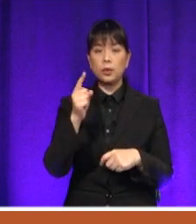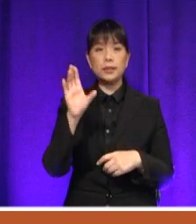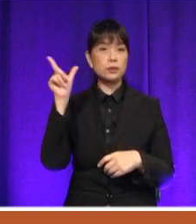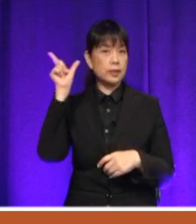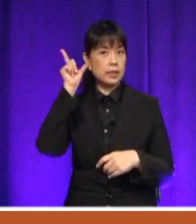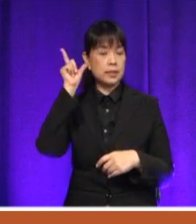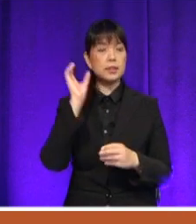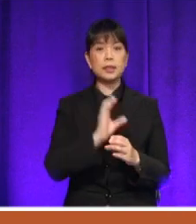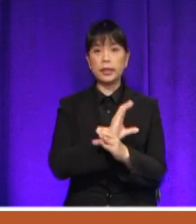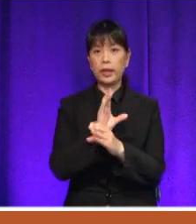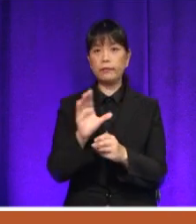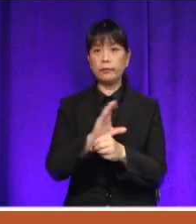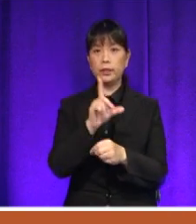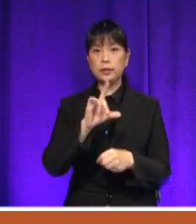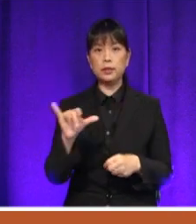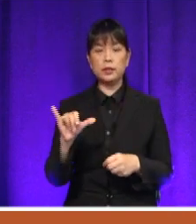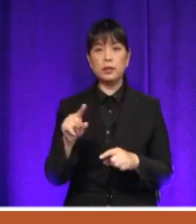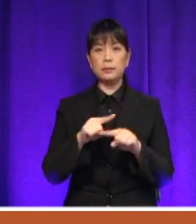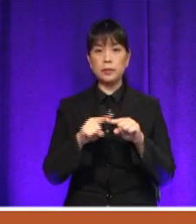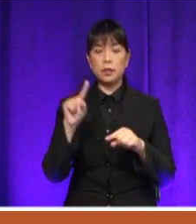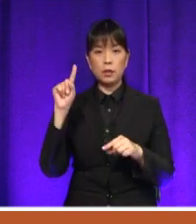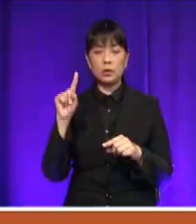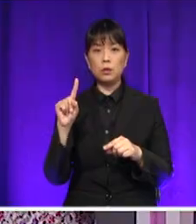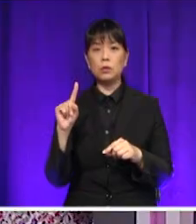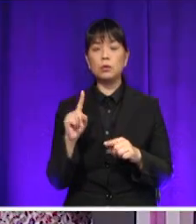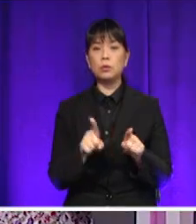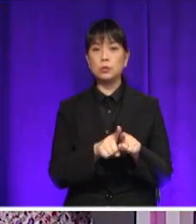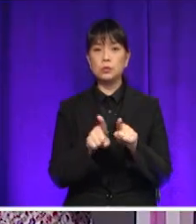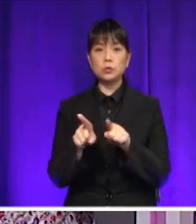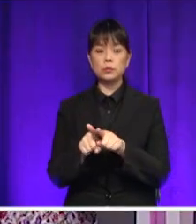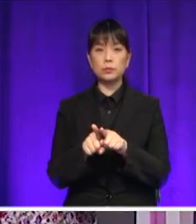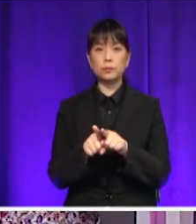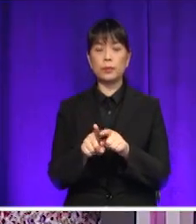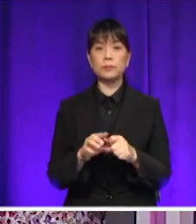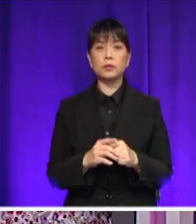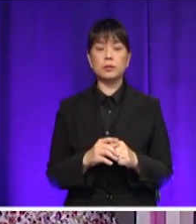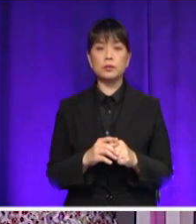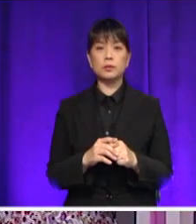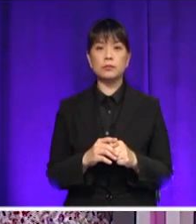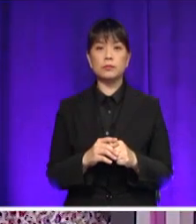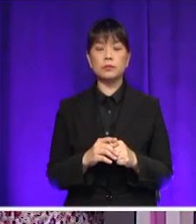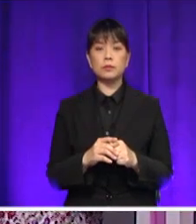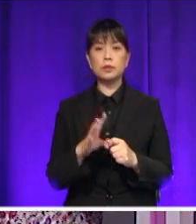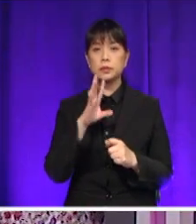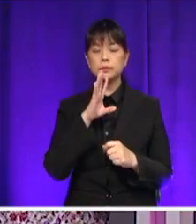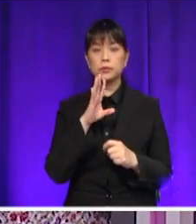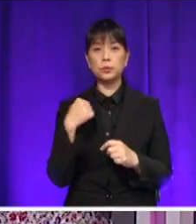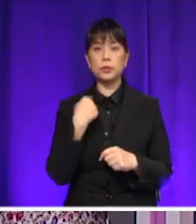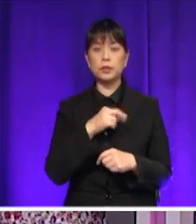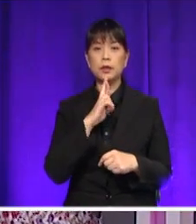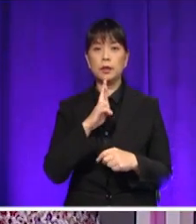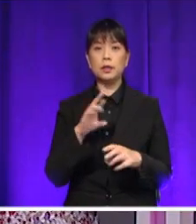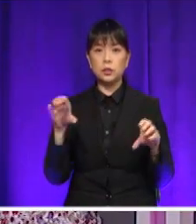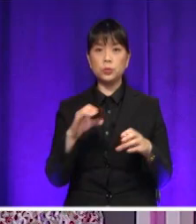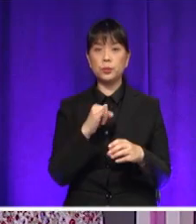also understand what it is that they are listening for. All right, so that's why when we are doing a listening